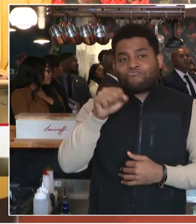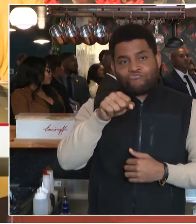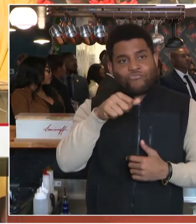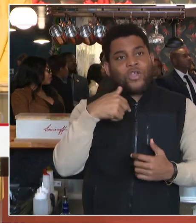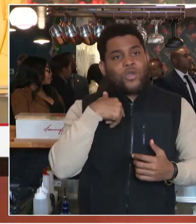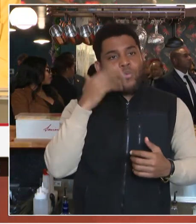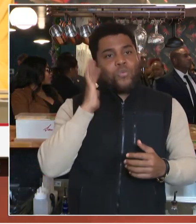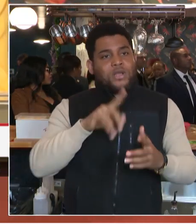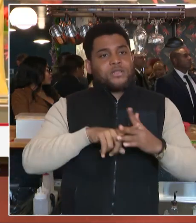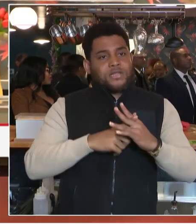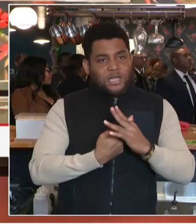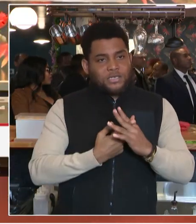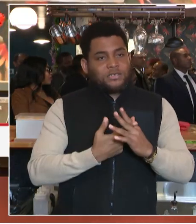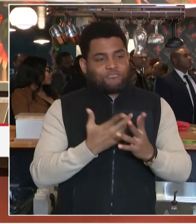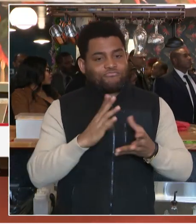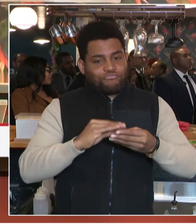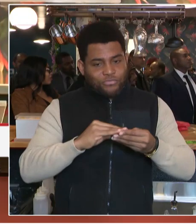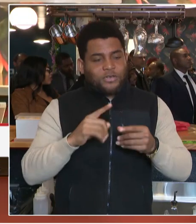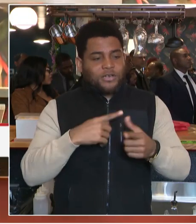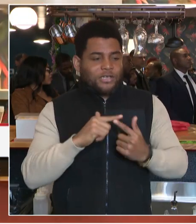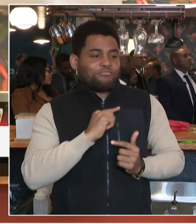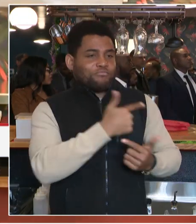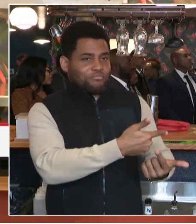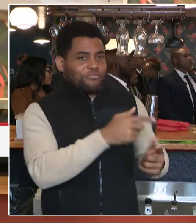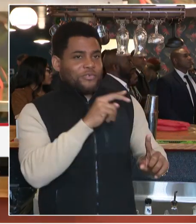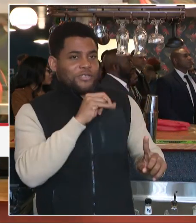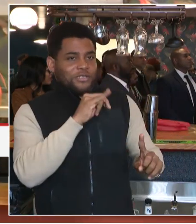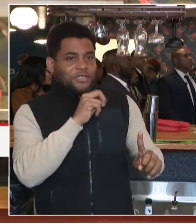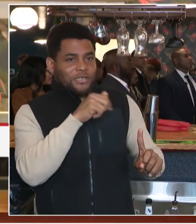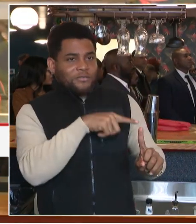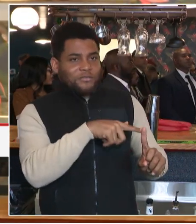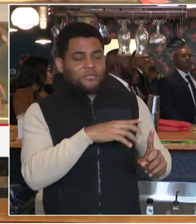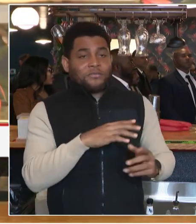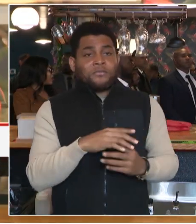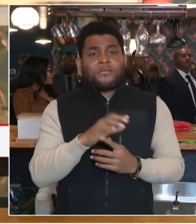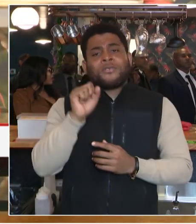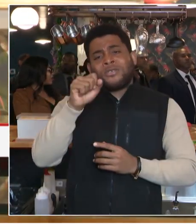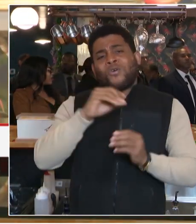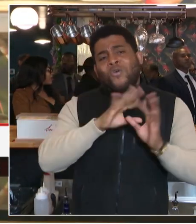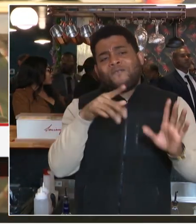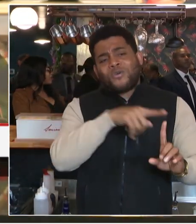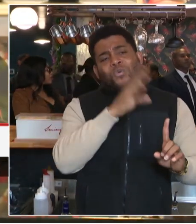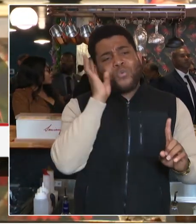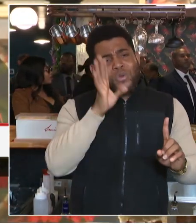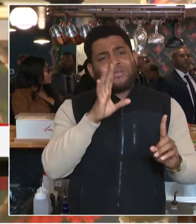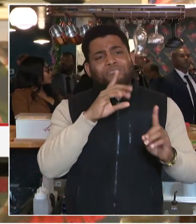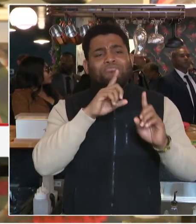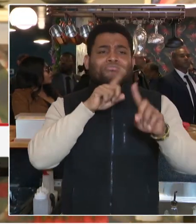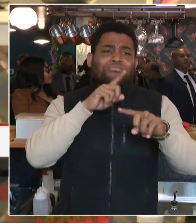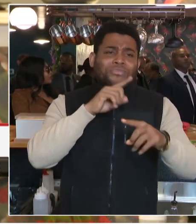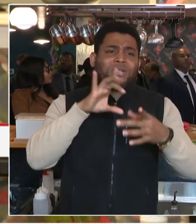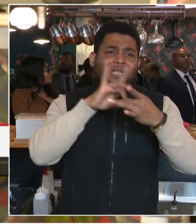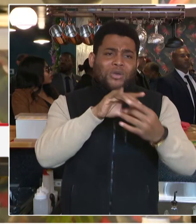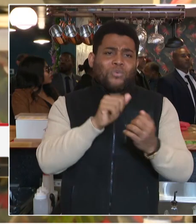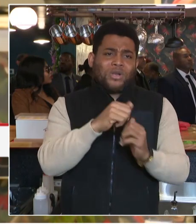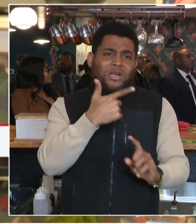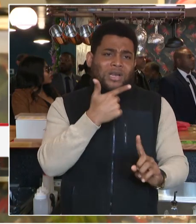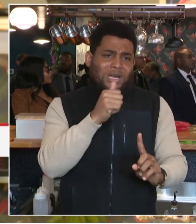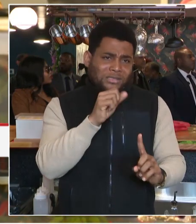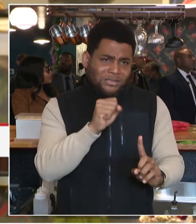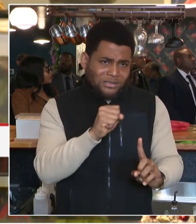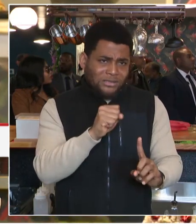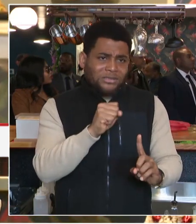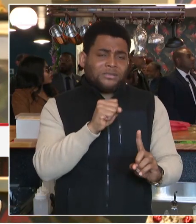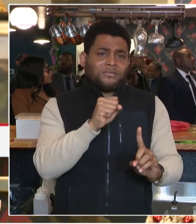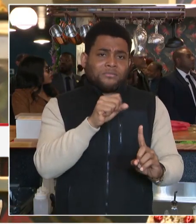So obviously, she's going to answer any questions that the GSA has for her. And it